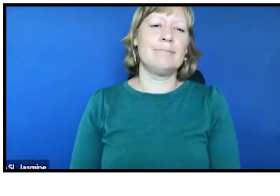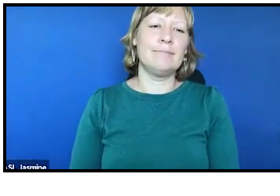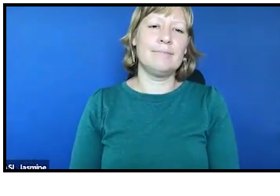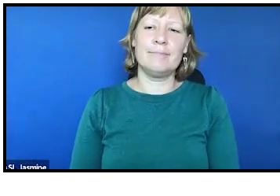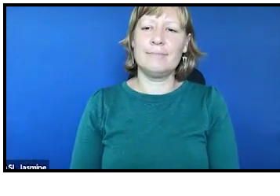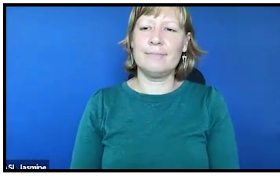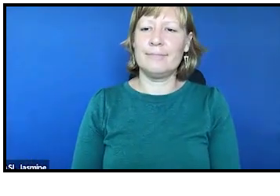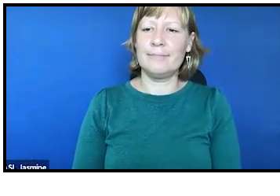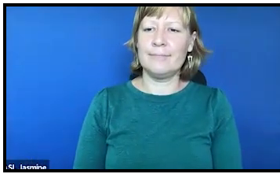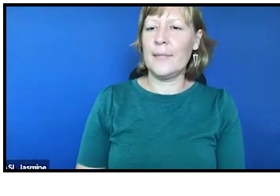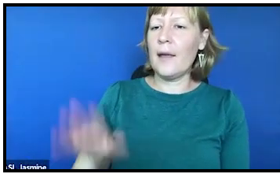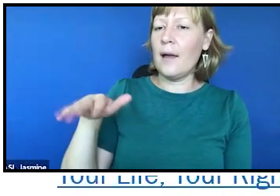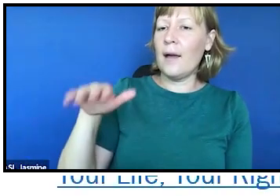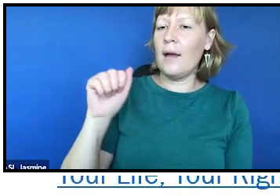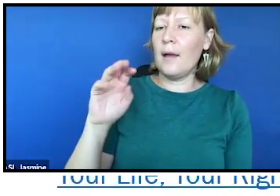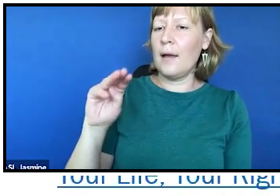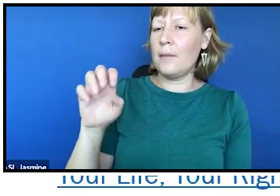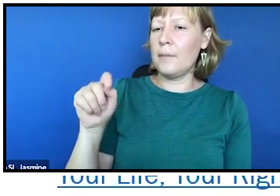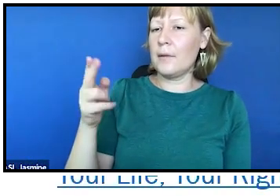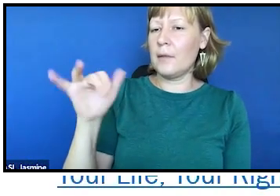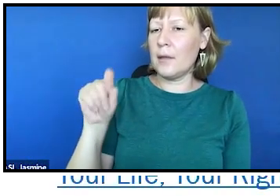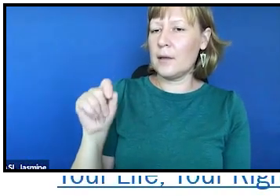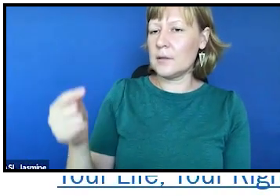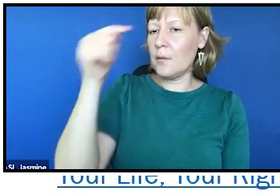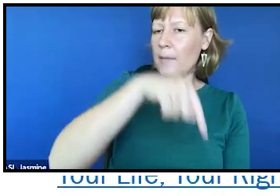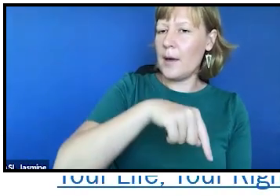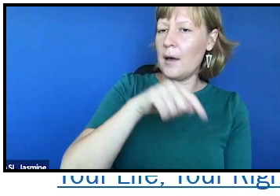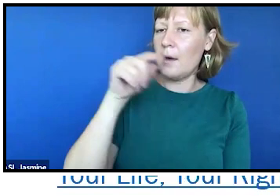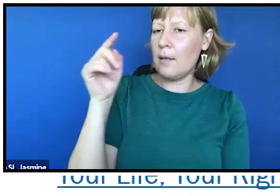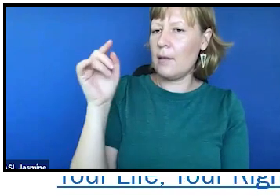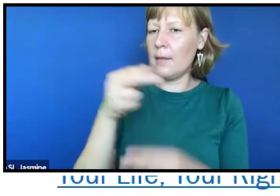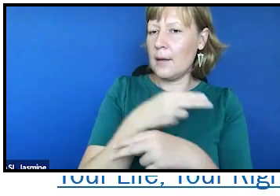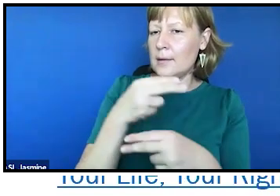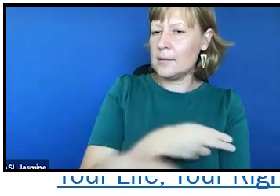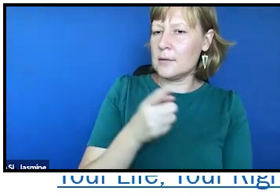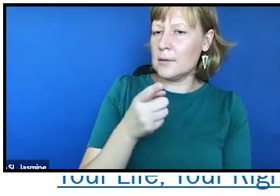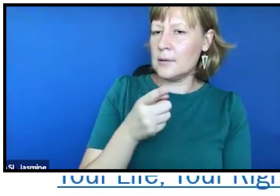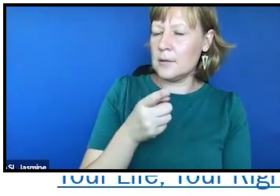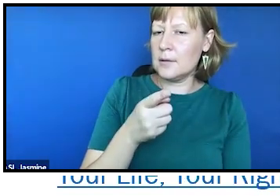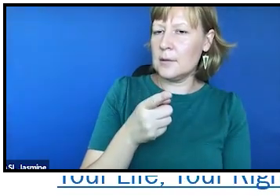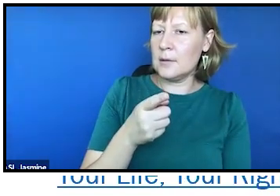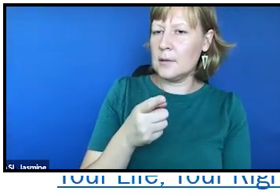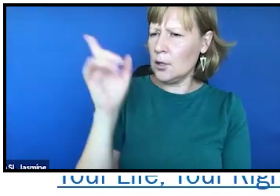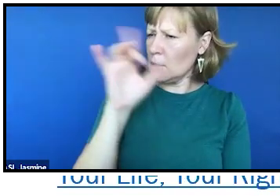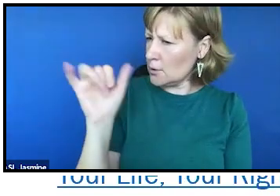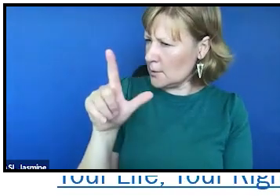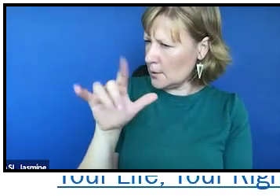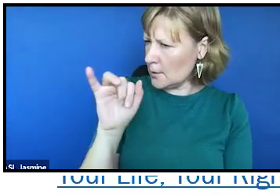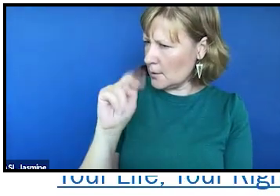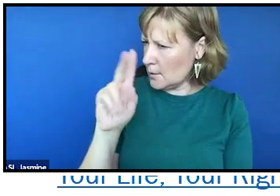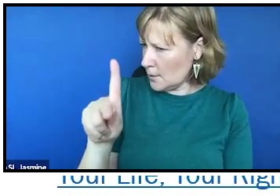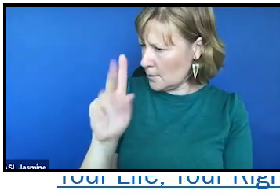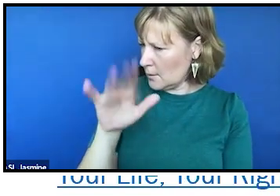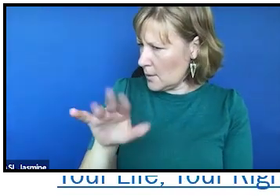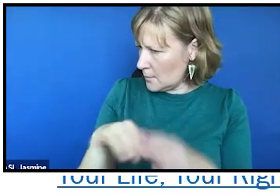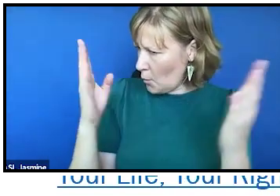Amethyst. Yes. Before you go past that screen, can you go back to that? When you mouse over it, it highlights like there's a link. Does that open the